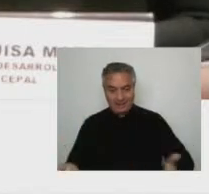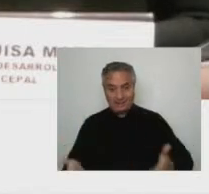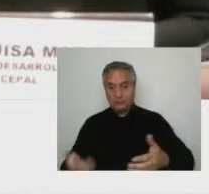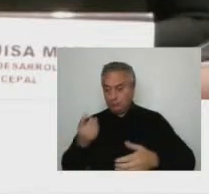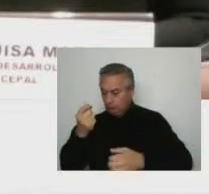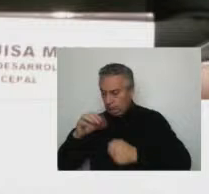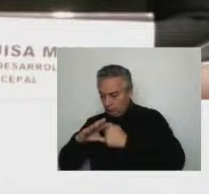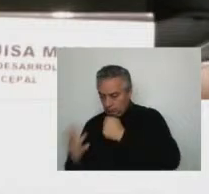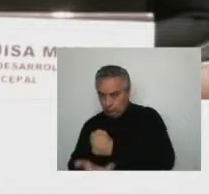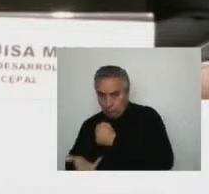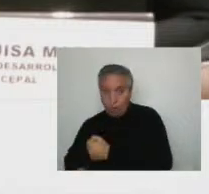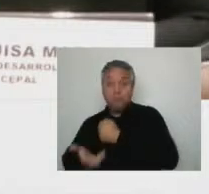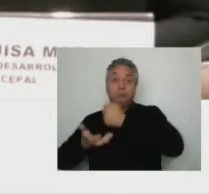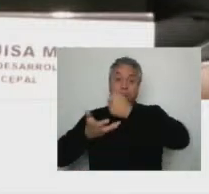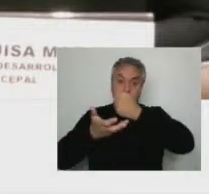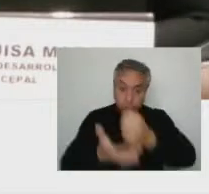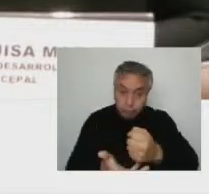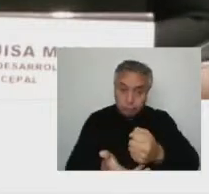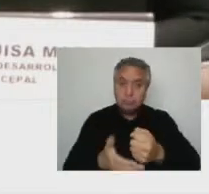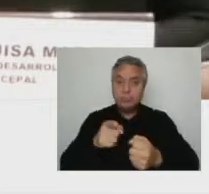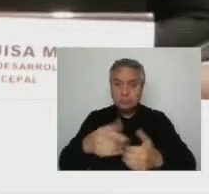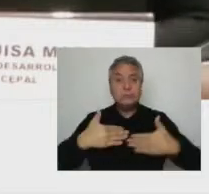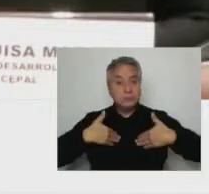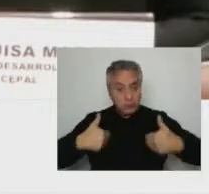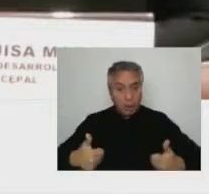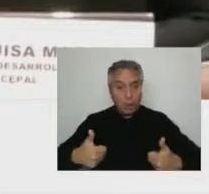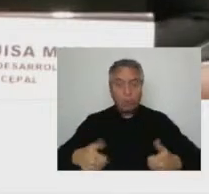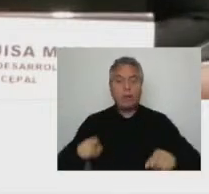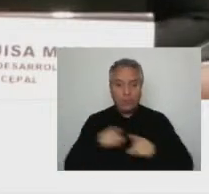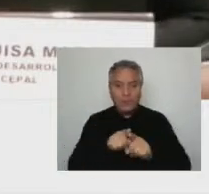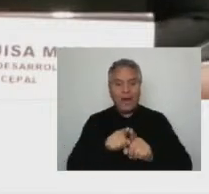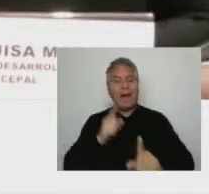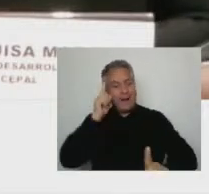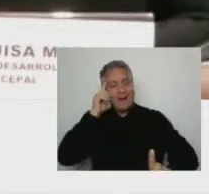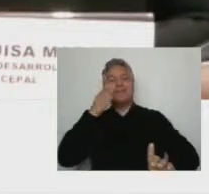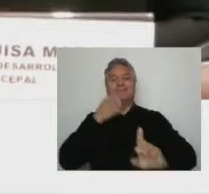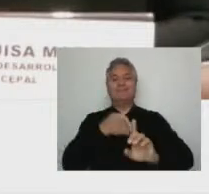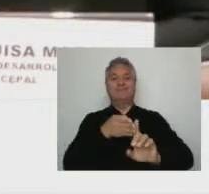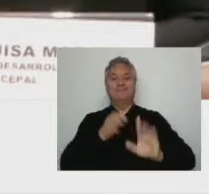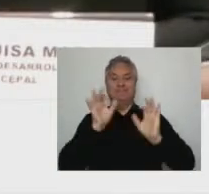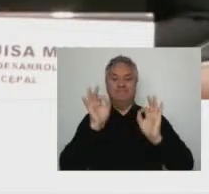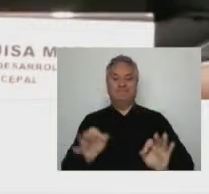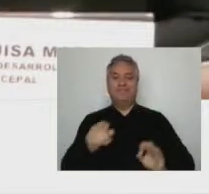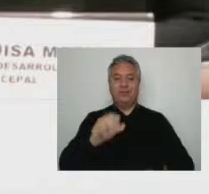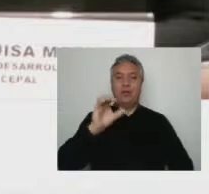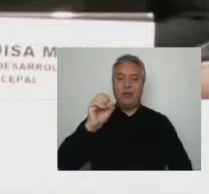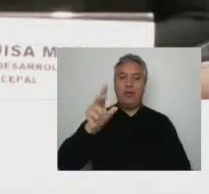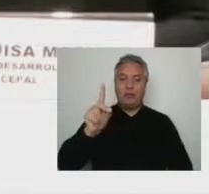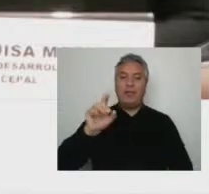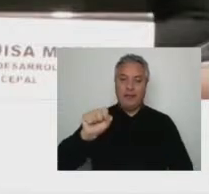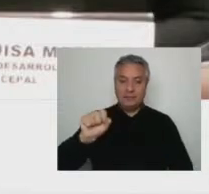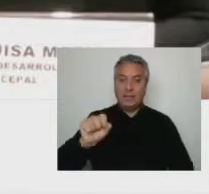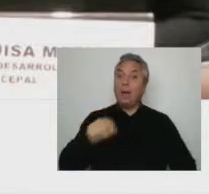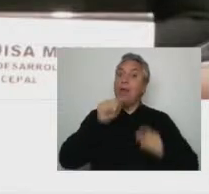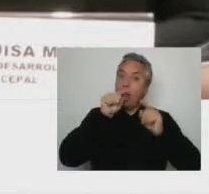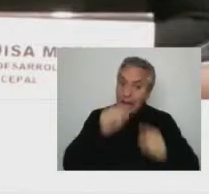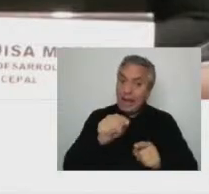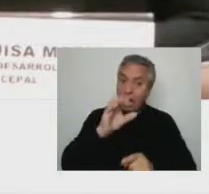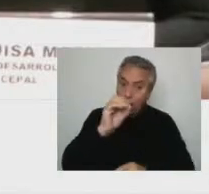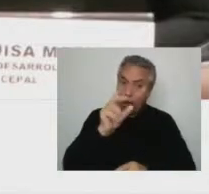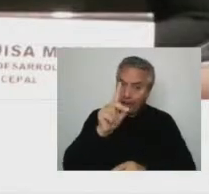health contributes to attaining SDG 3, but it also contributes to attaining the